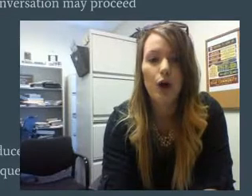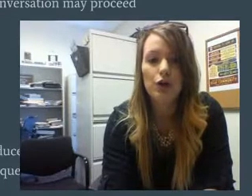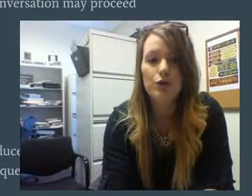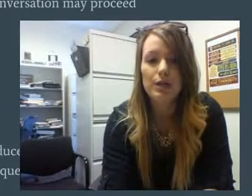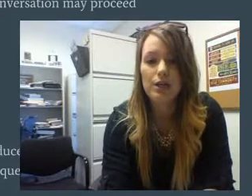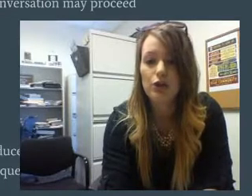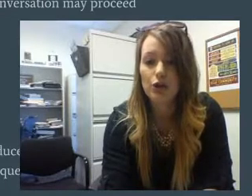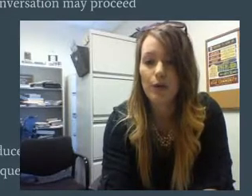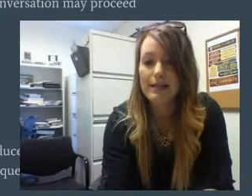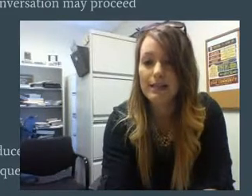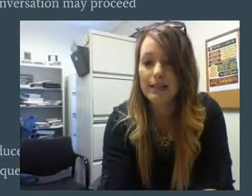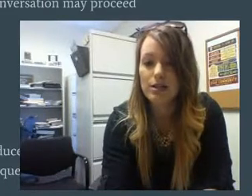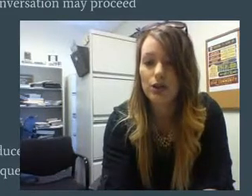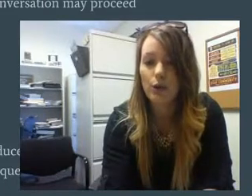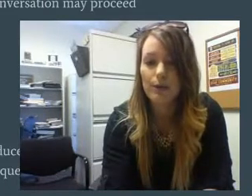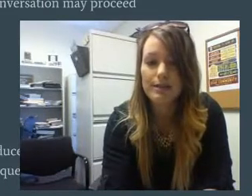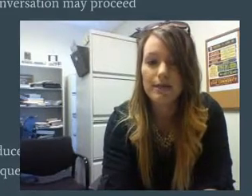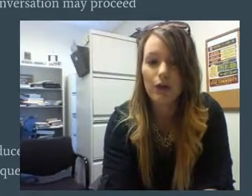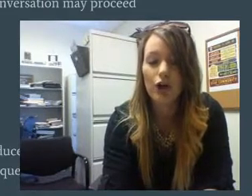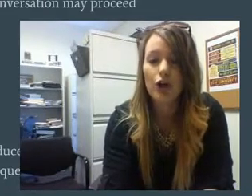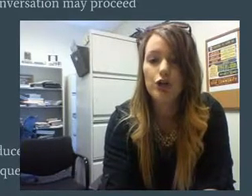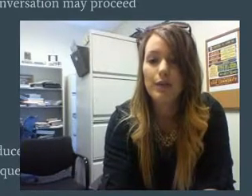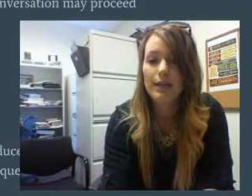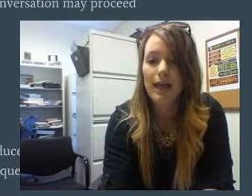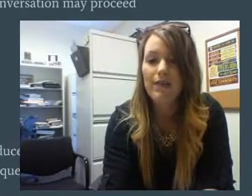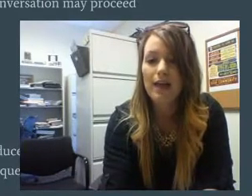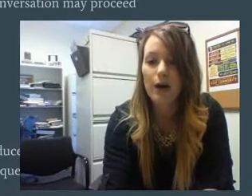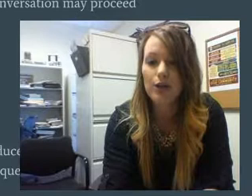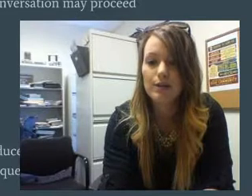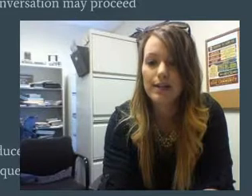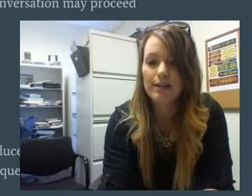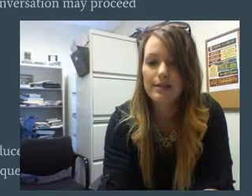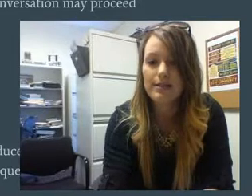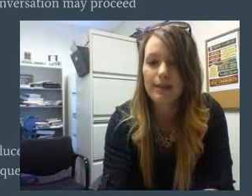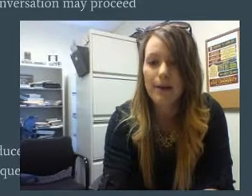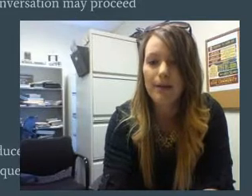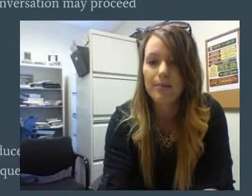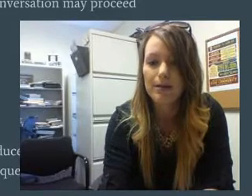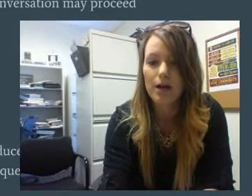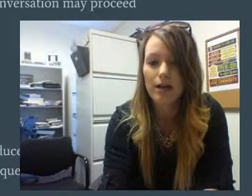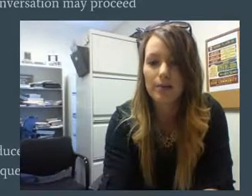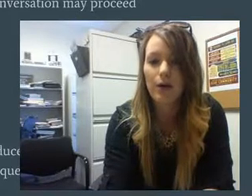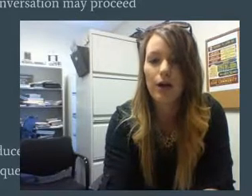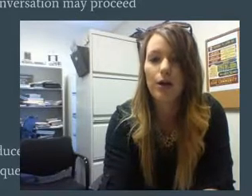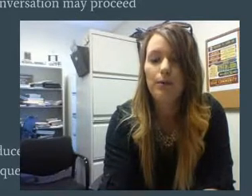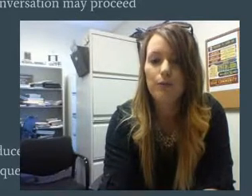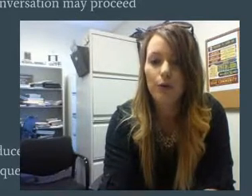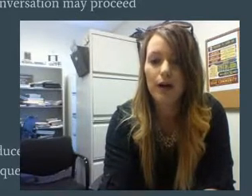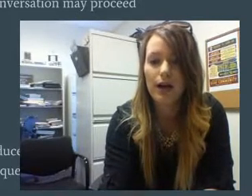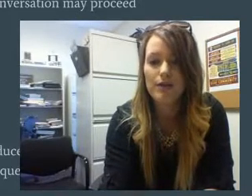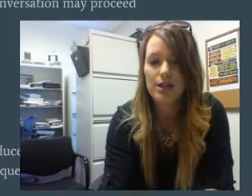You also need to, as the listener or receiver, to indicate that you understand this is the topic being talked about